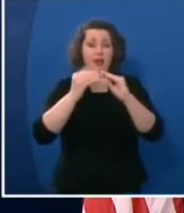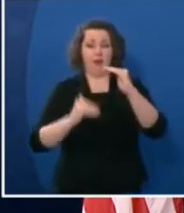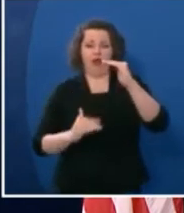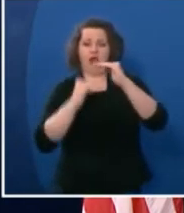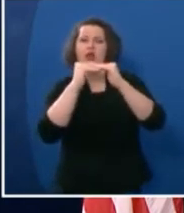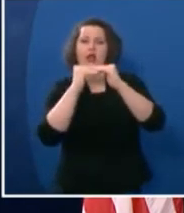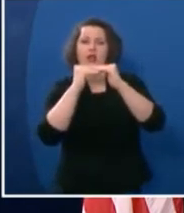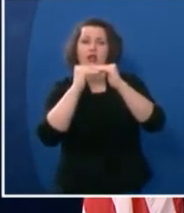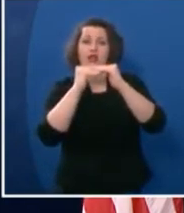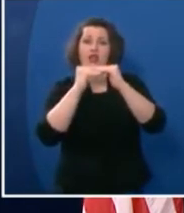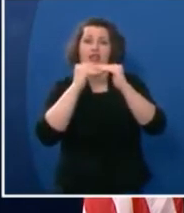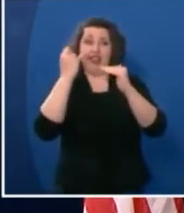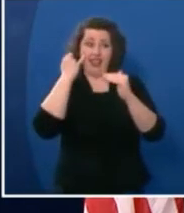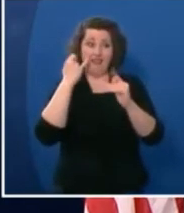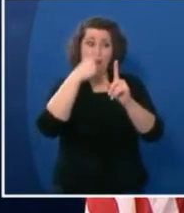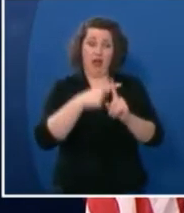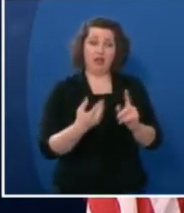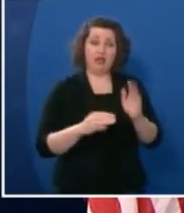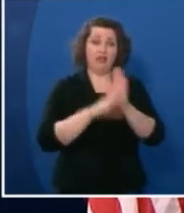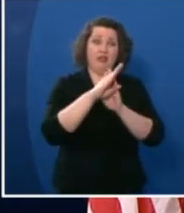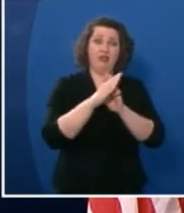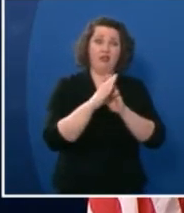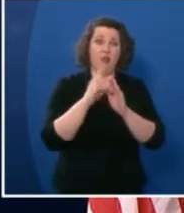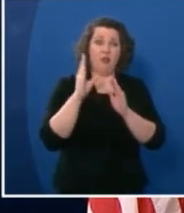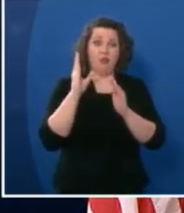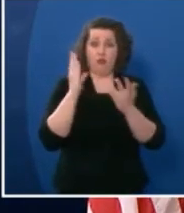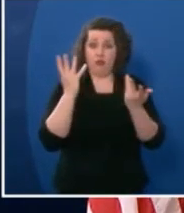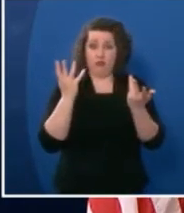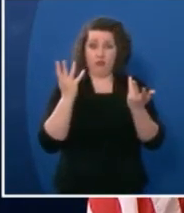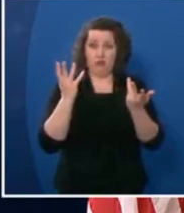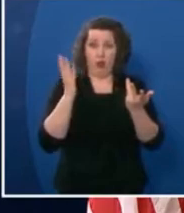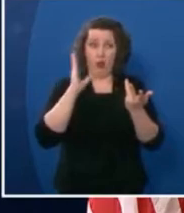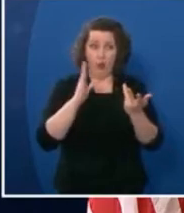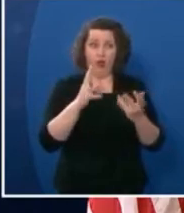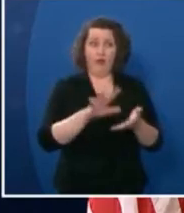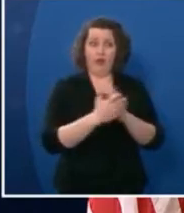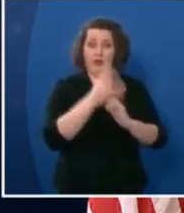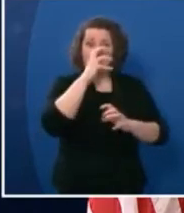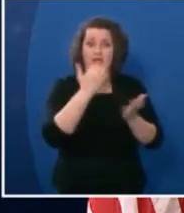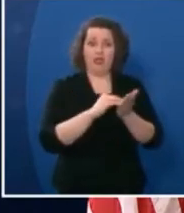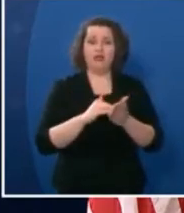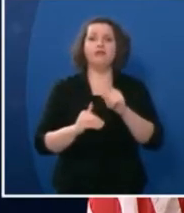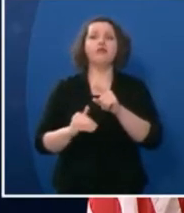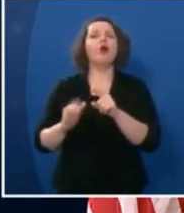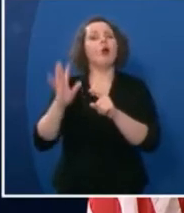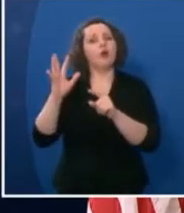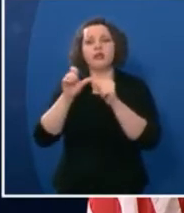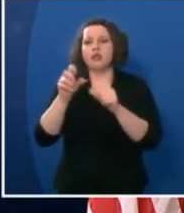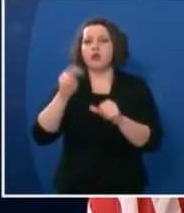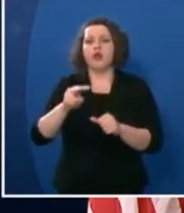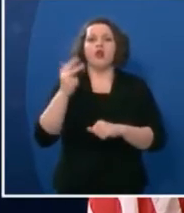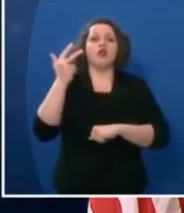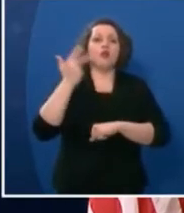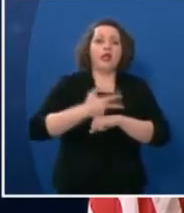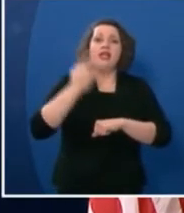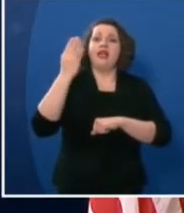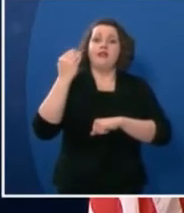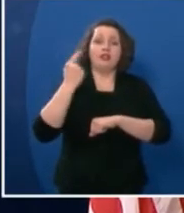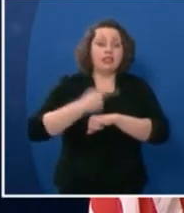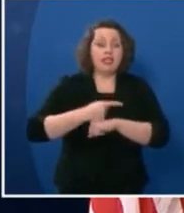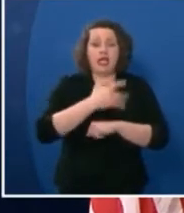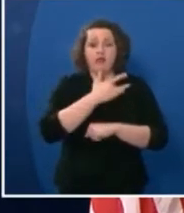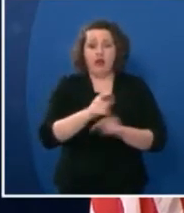start to see any spikes at all? We're going to continue to look at trends. We're going to look at 3-day, 14-day hospitalization. If we see any